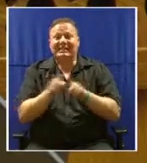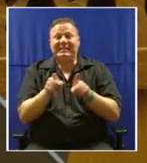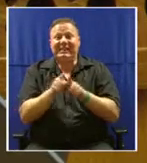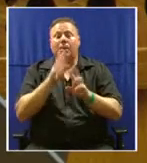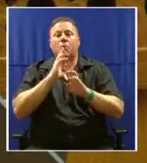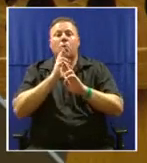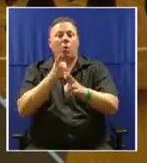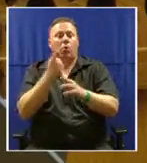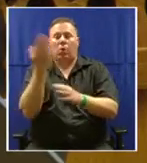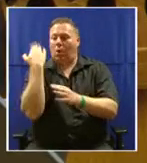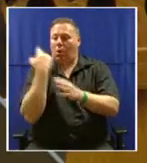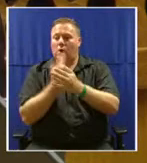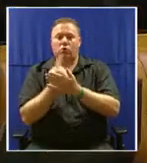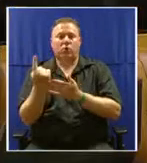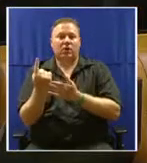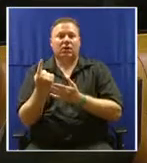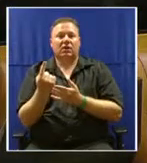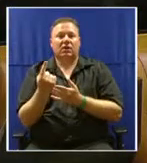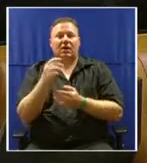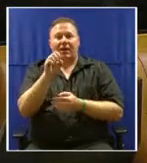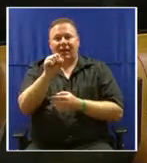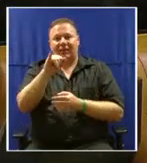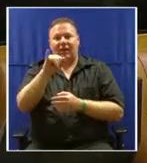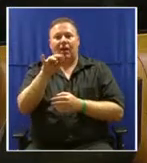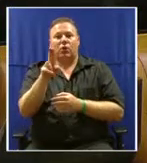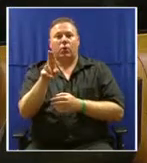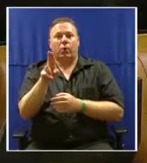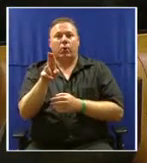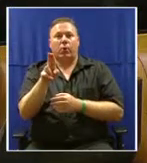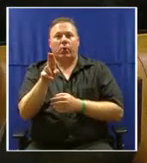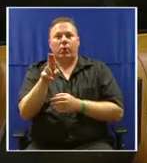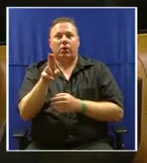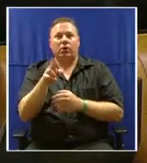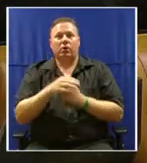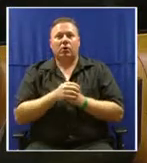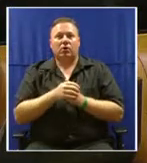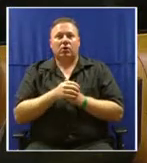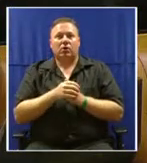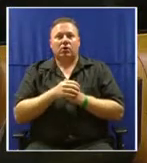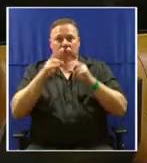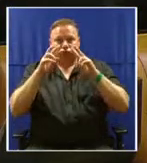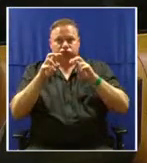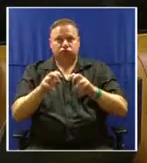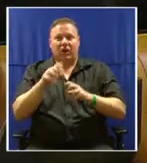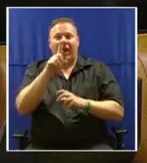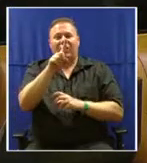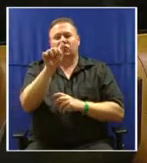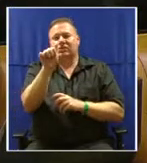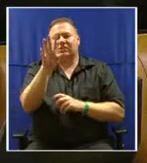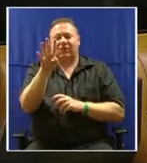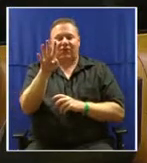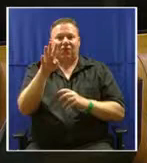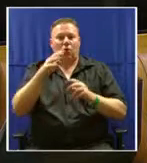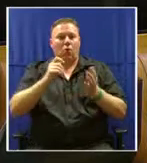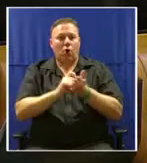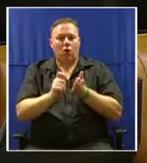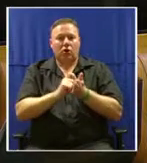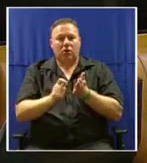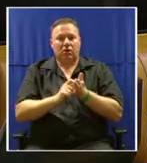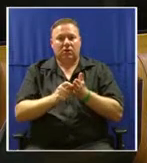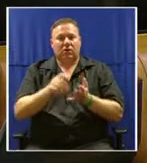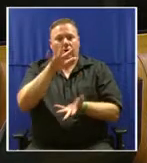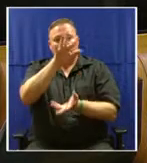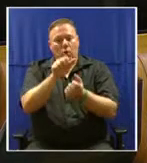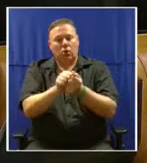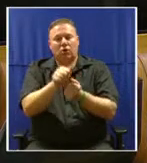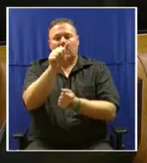the SIU has finalized investigations into 164 contracts with a total value of 3.5 billion